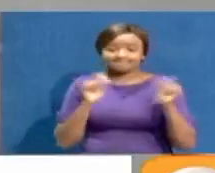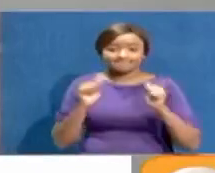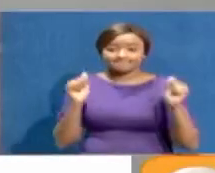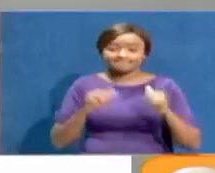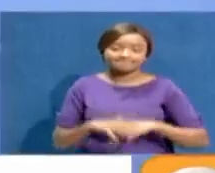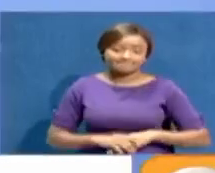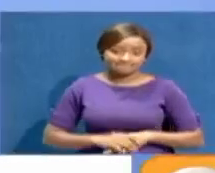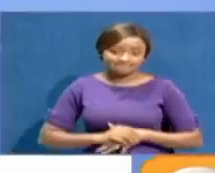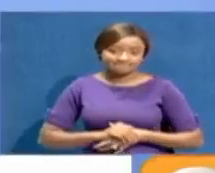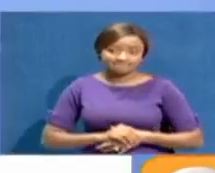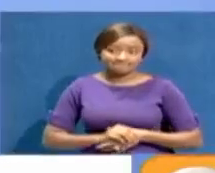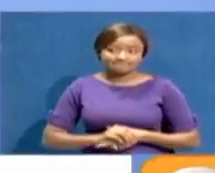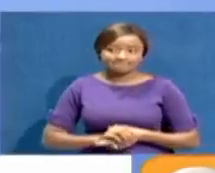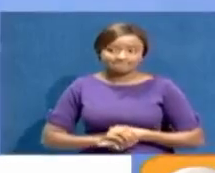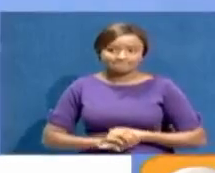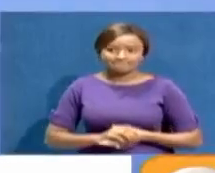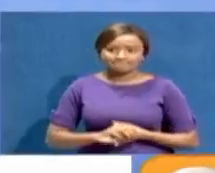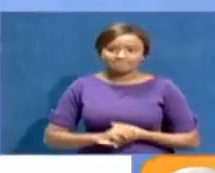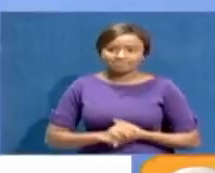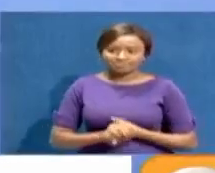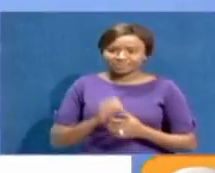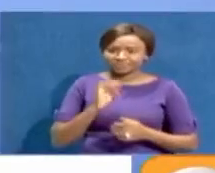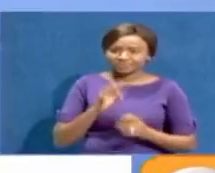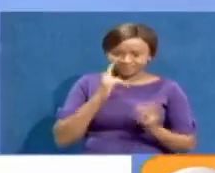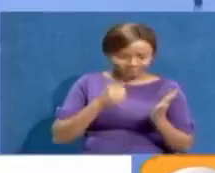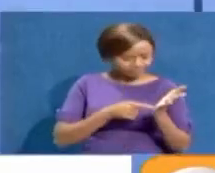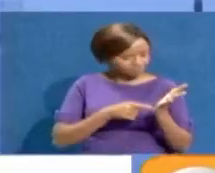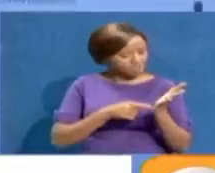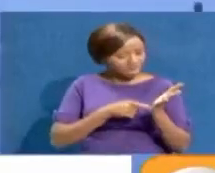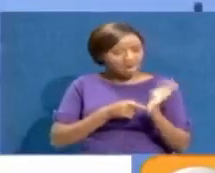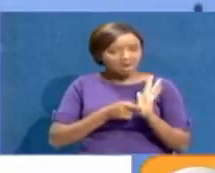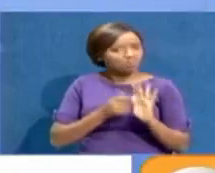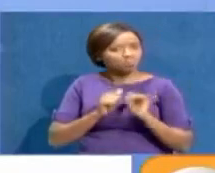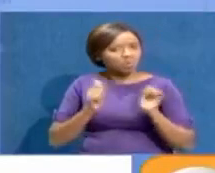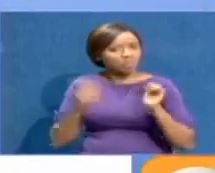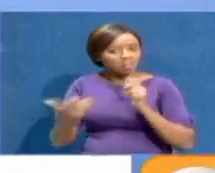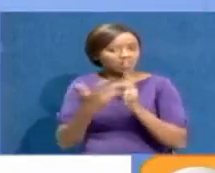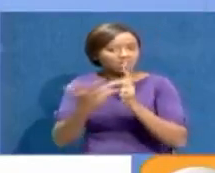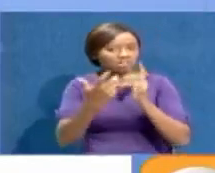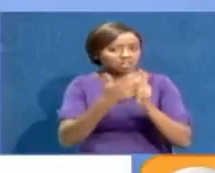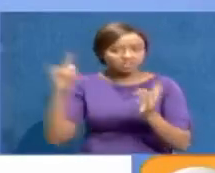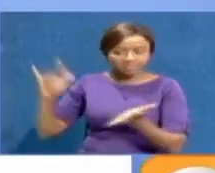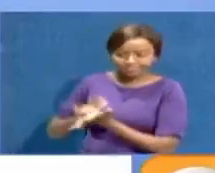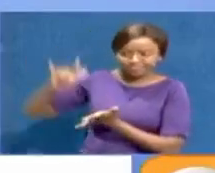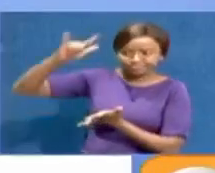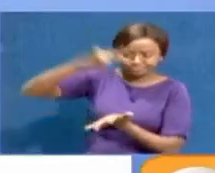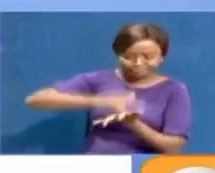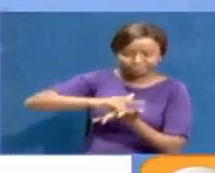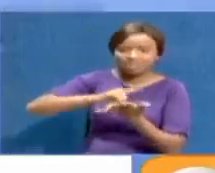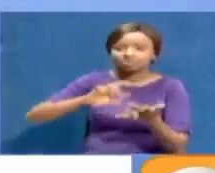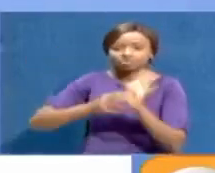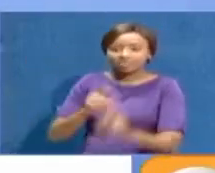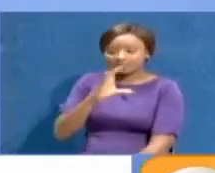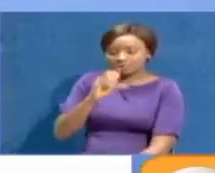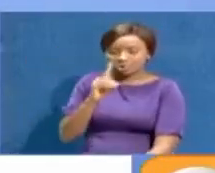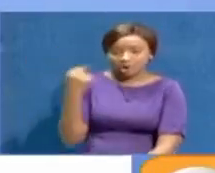these teething problems. If a test result meets the exit and entry requirements of Kenya and their travel destination, a travel